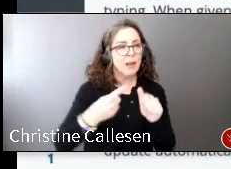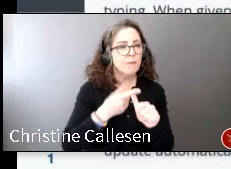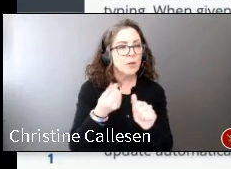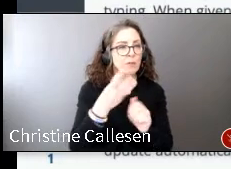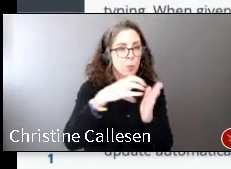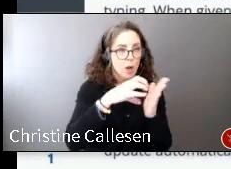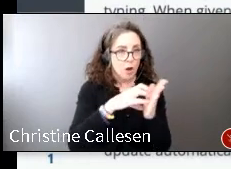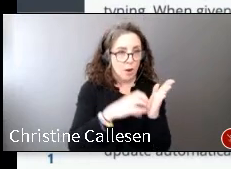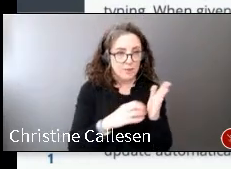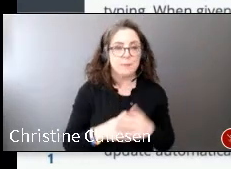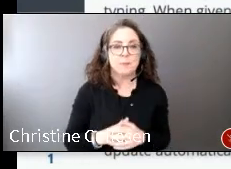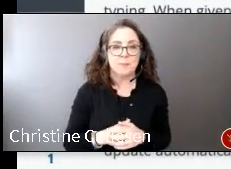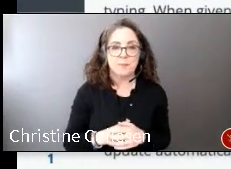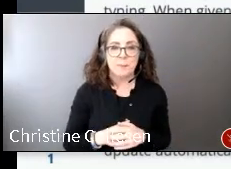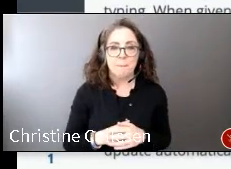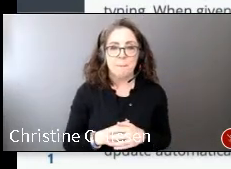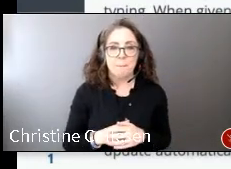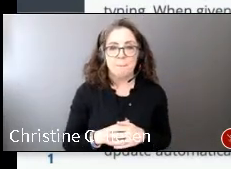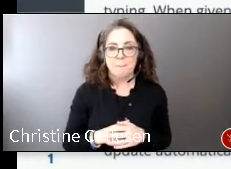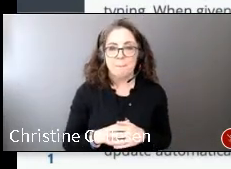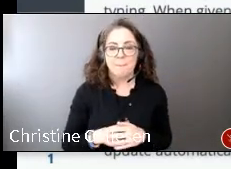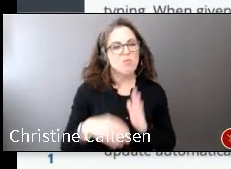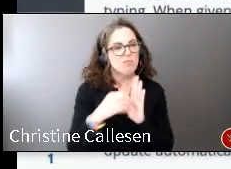here. I'll take some notes.